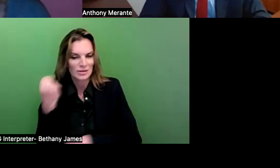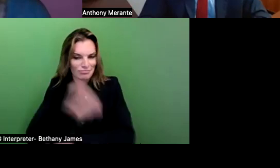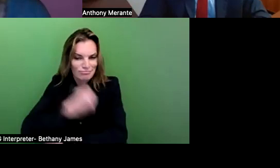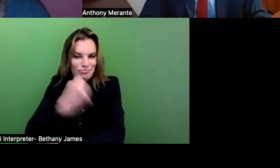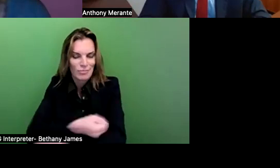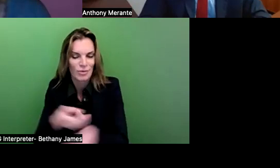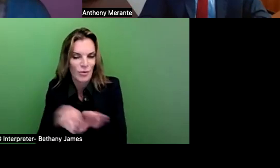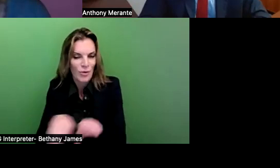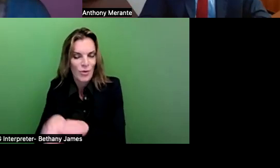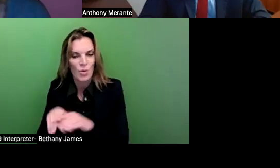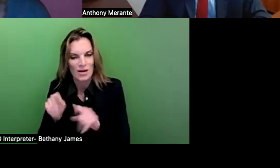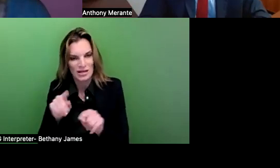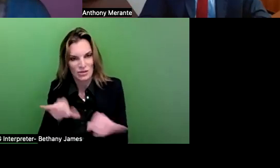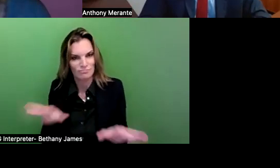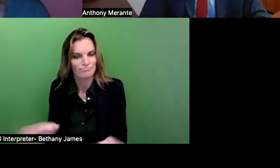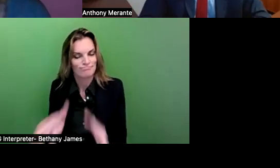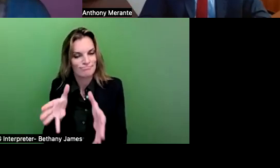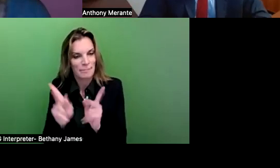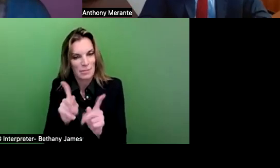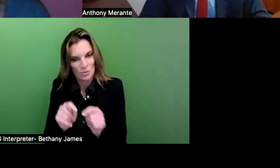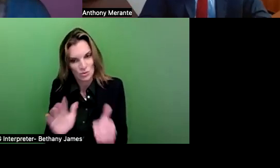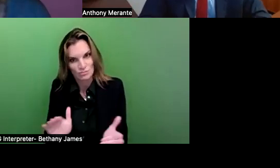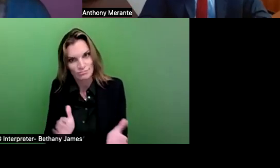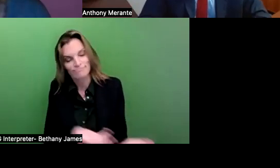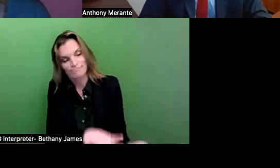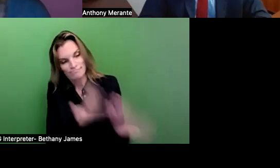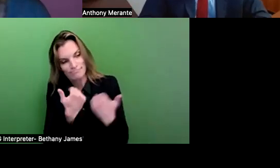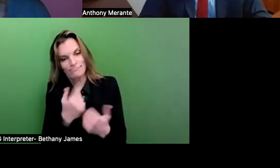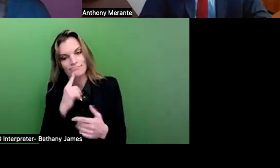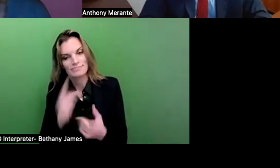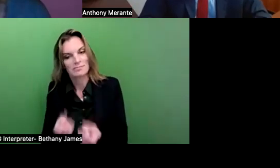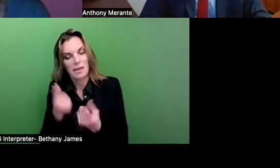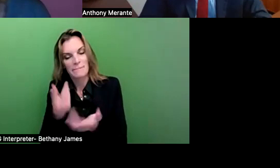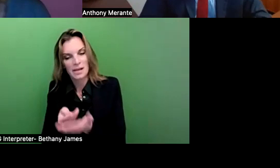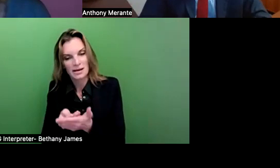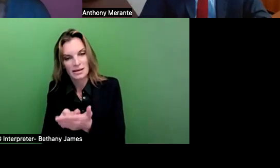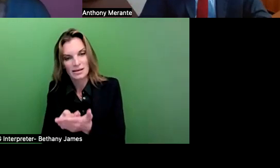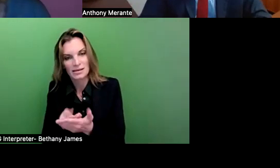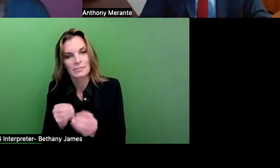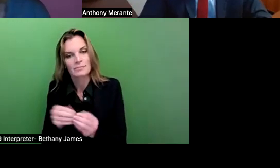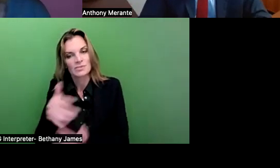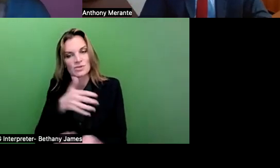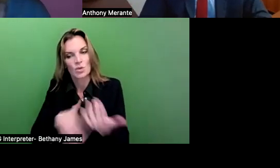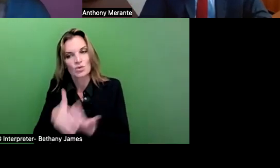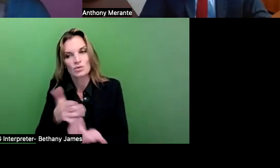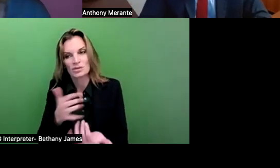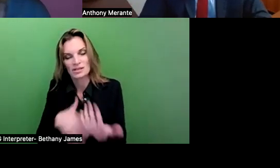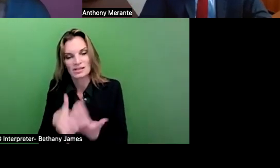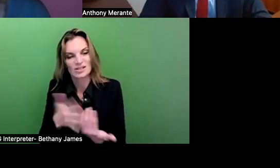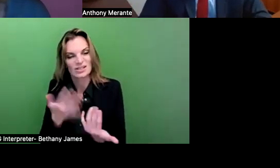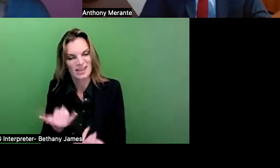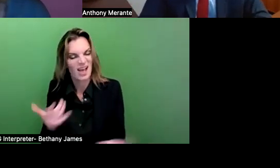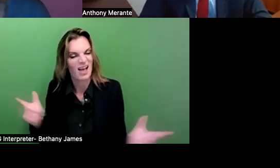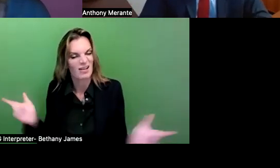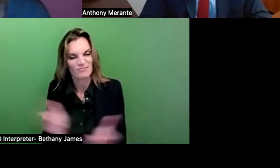out into the public and come out and spend some money and make it a social event again. Where it's going